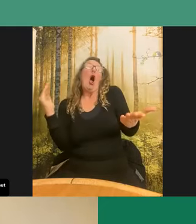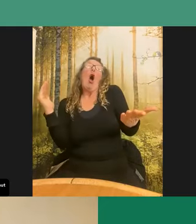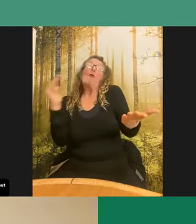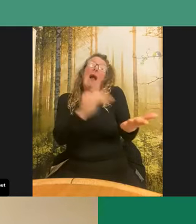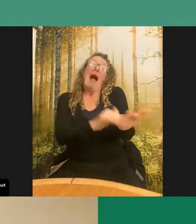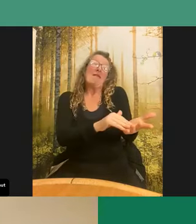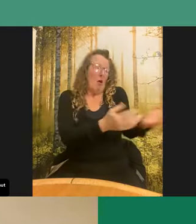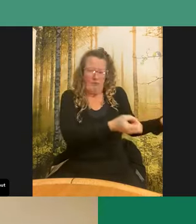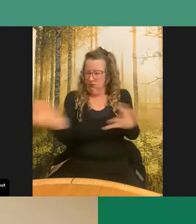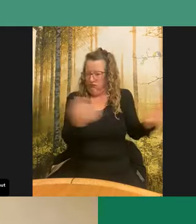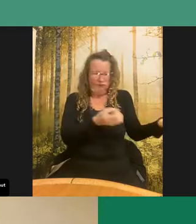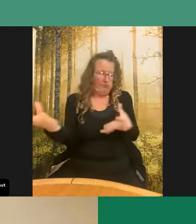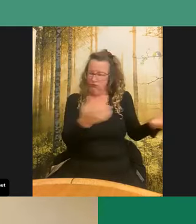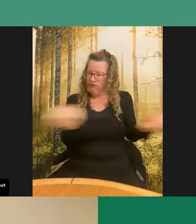opposed to